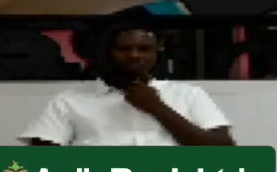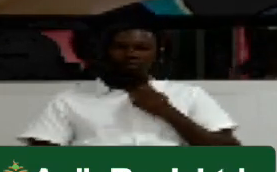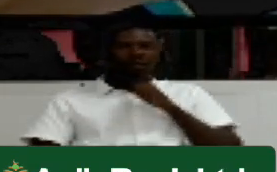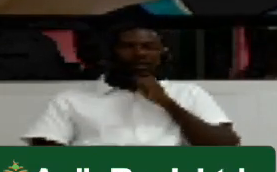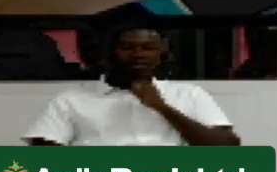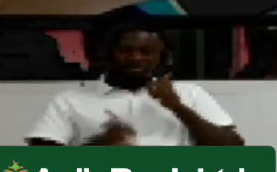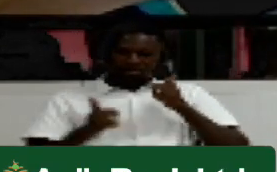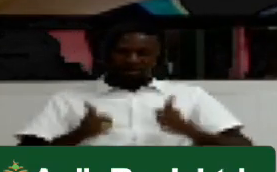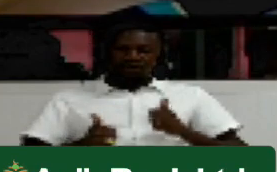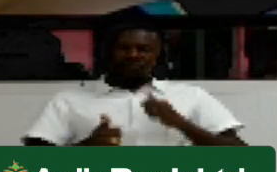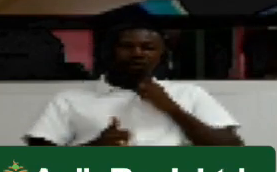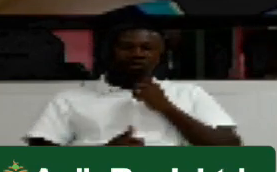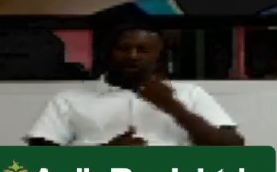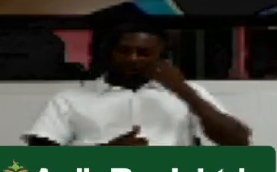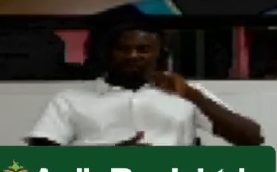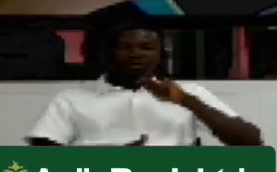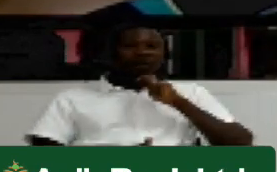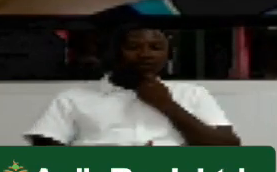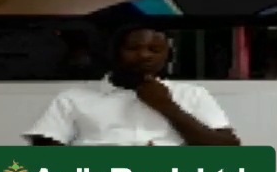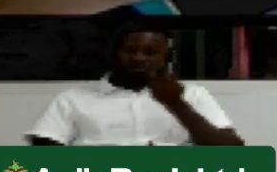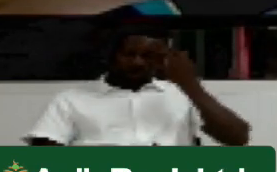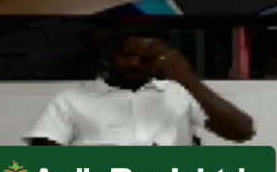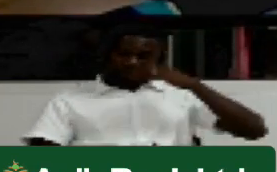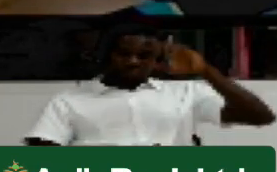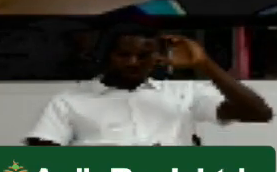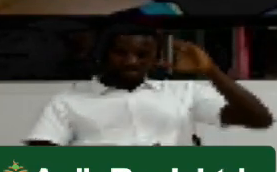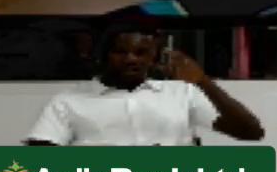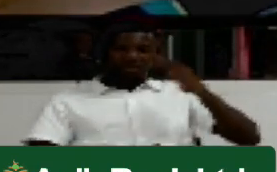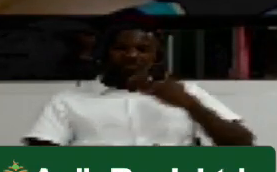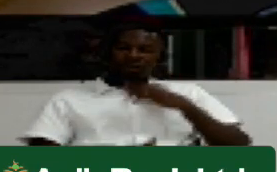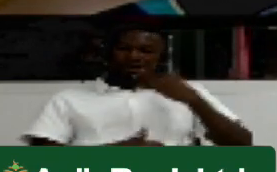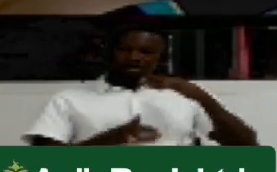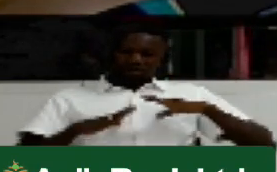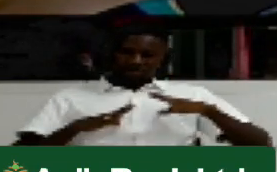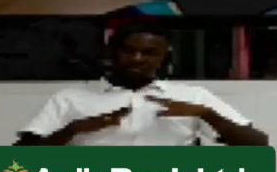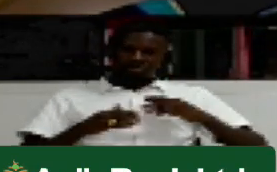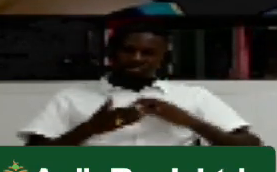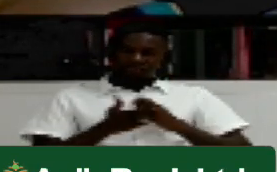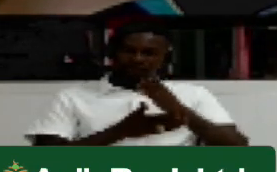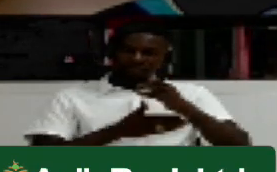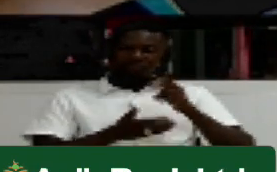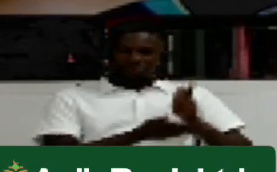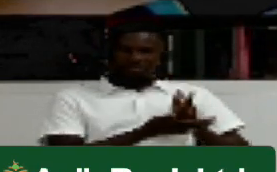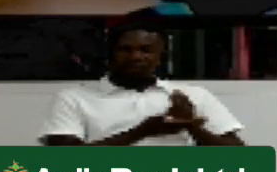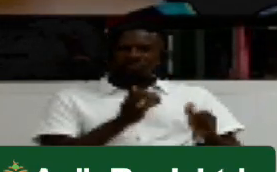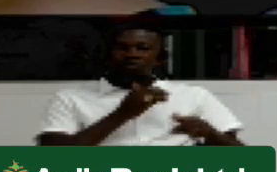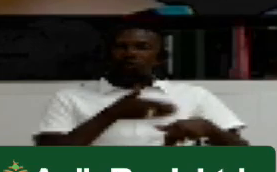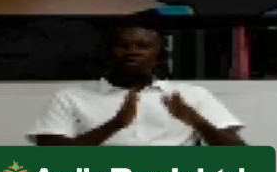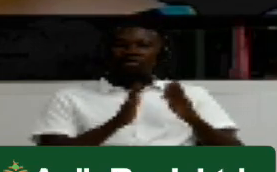Mr. Chairman. Good afternoon, commissioners. We are ready to proceed. The witness is on the way coming.